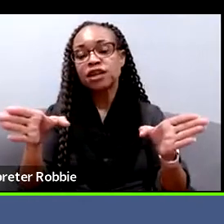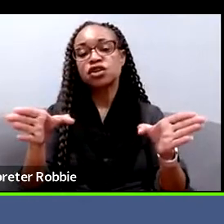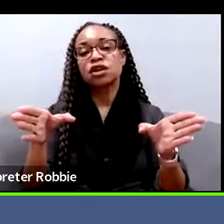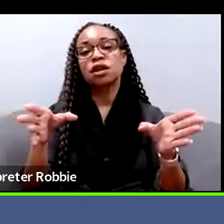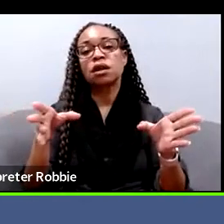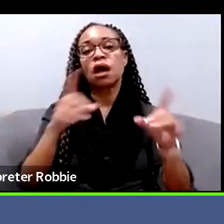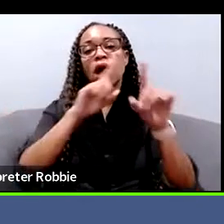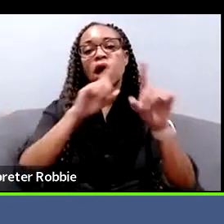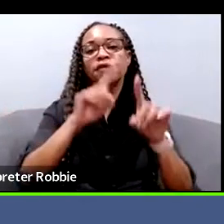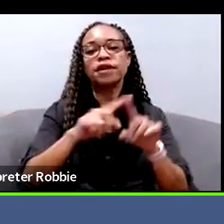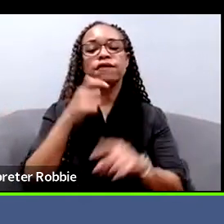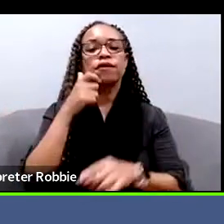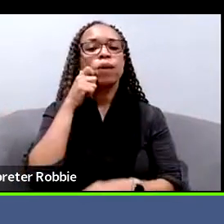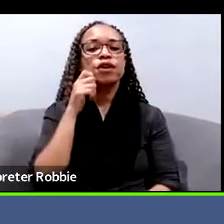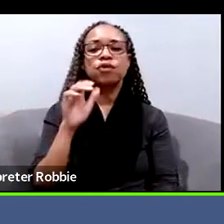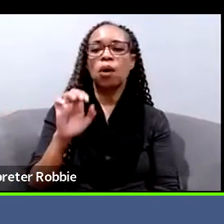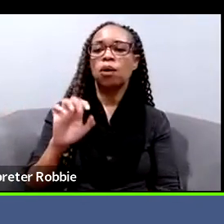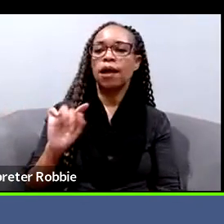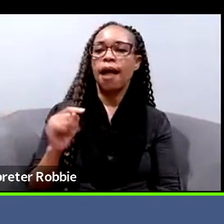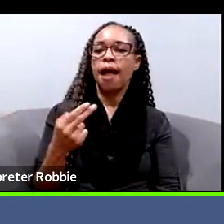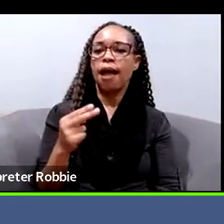the different racial and ethnic groups